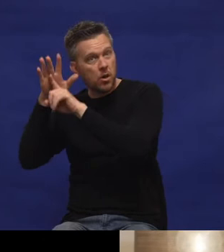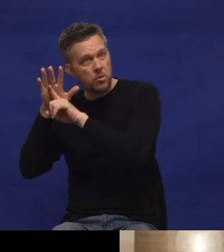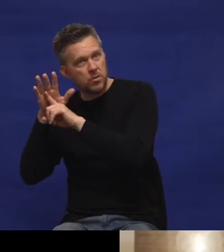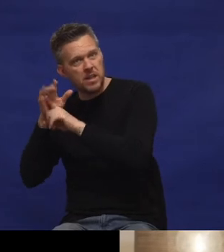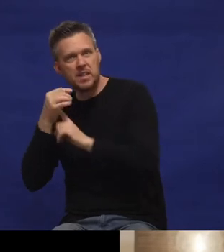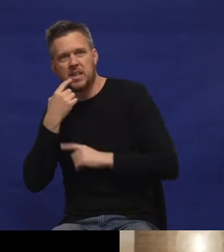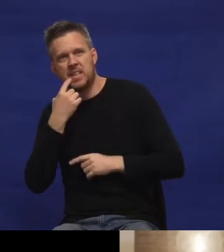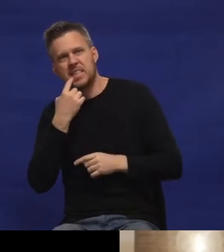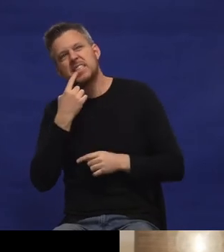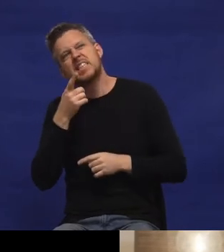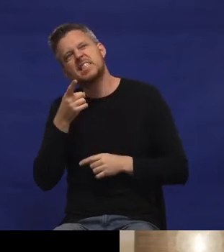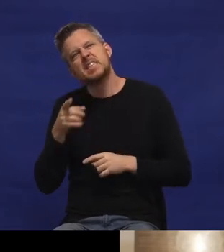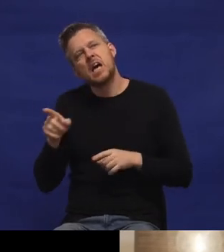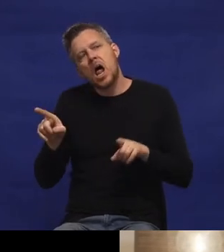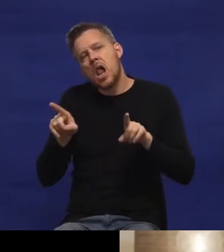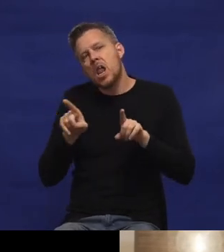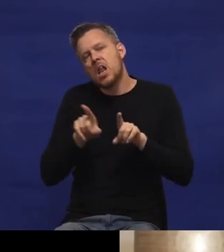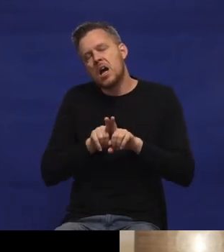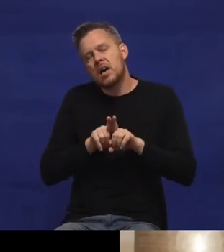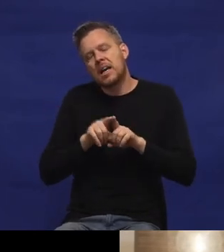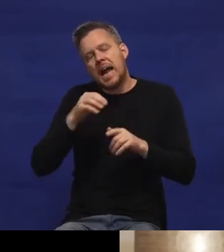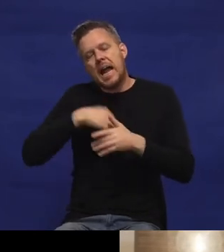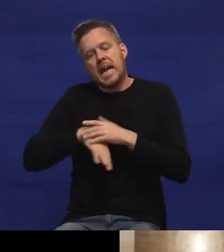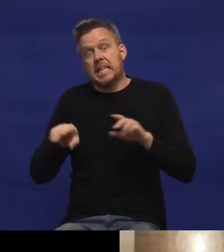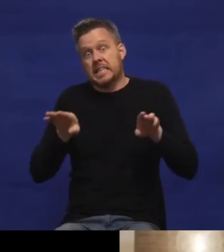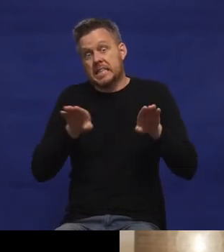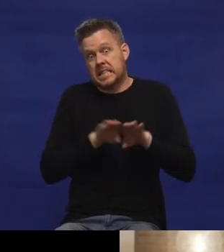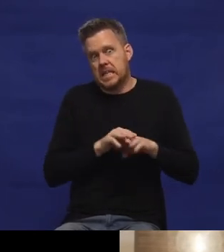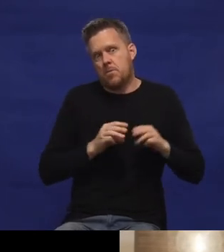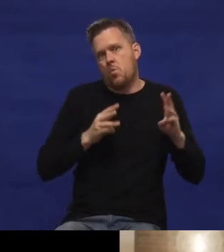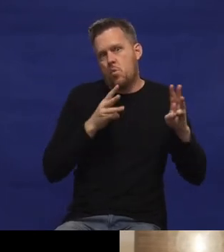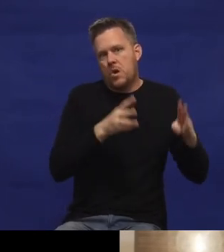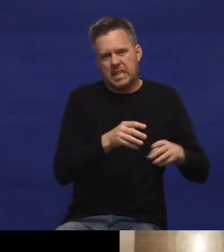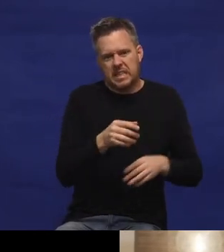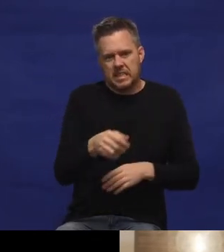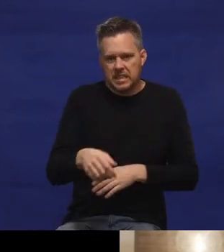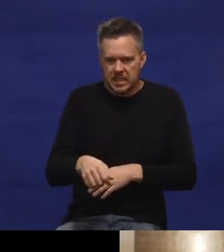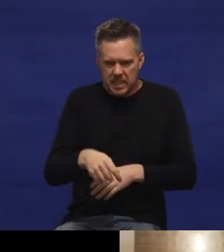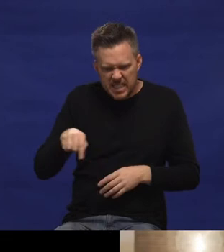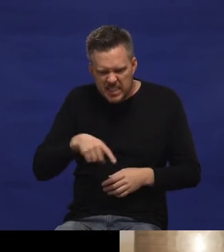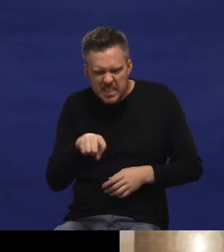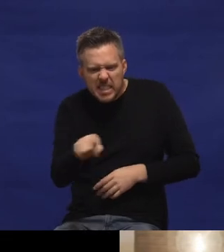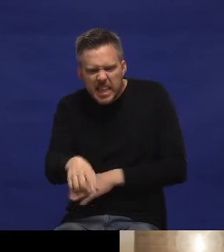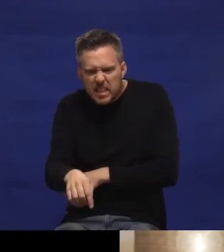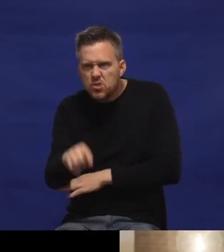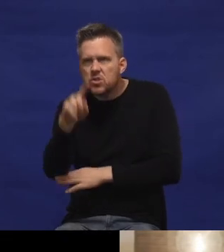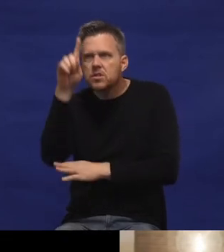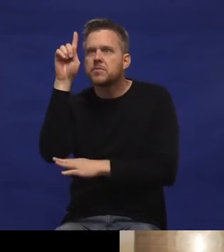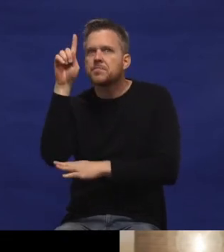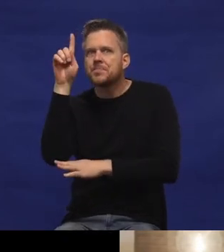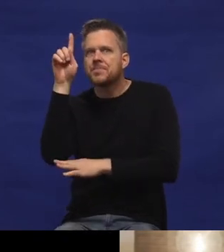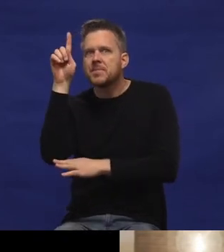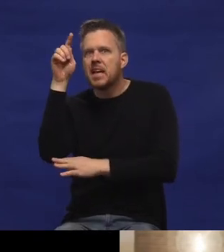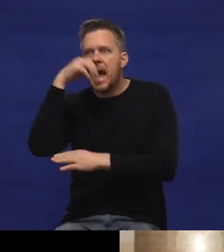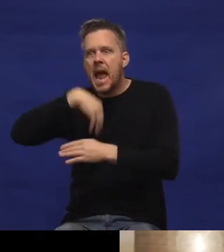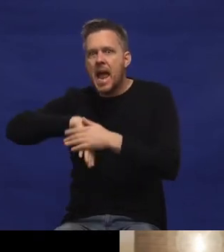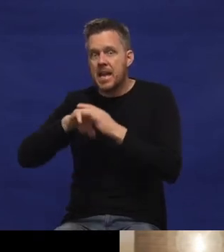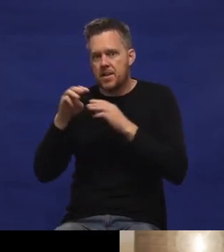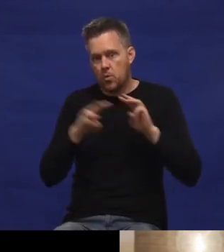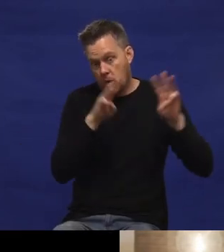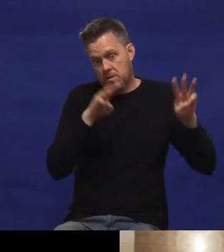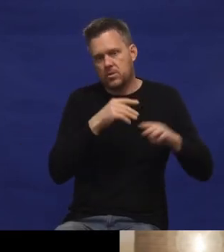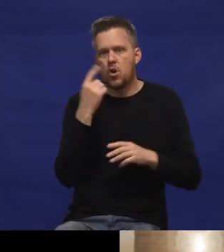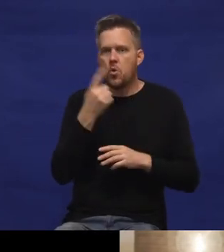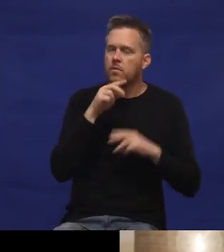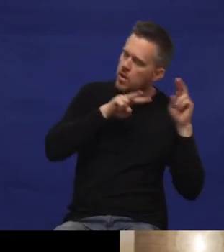himself goes so far as to say, in the same way that the snake was lifted up in the wilderness, that